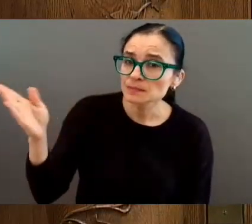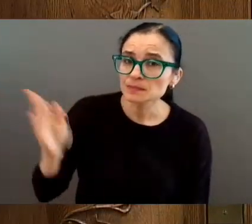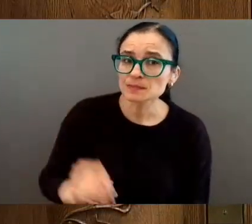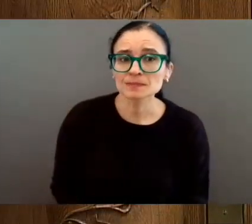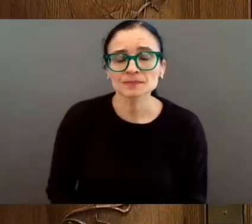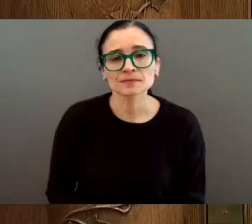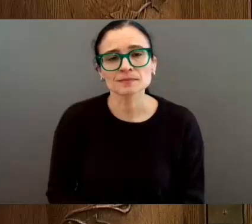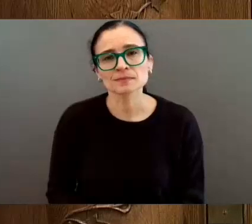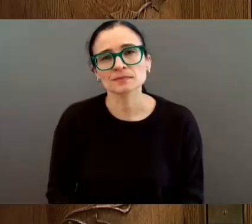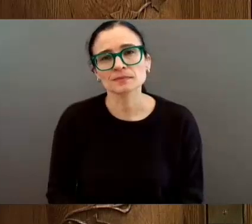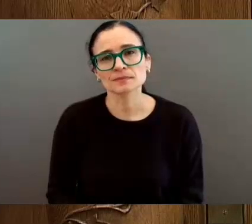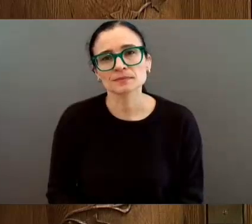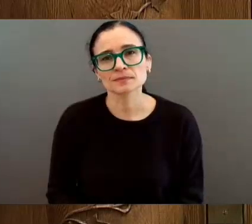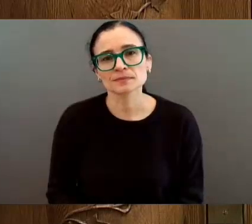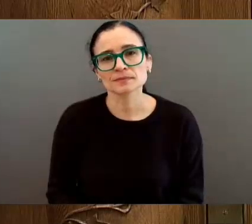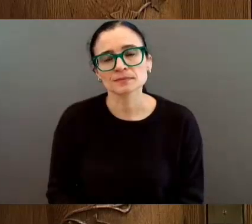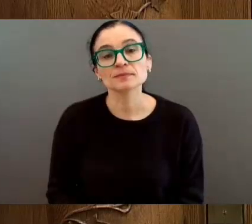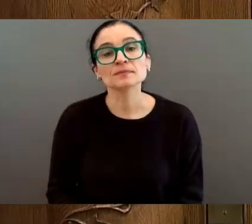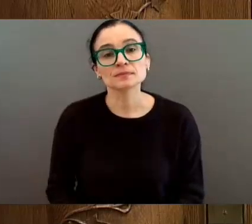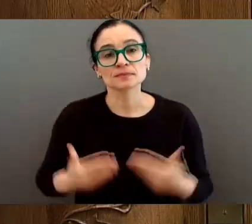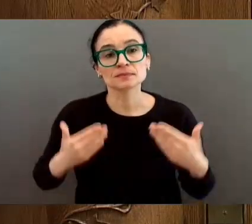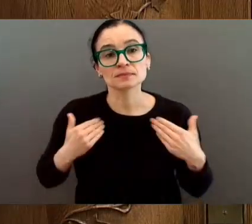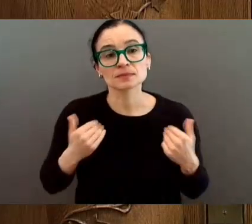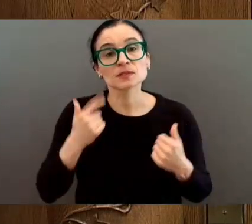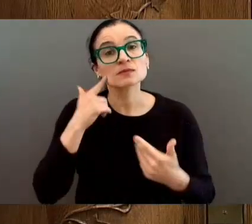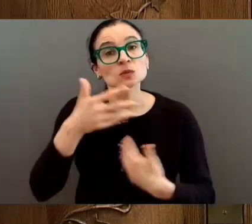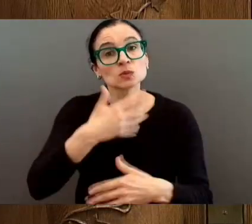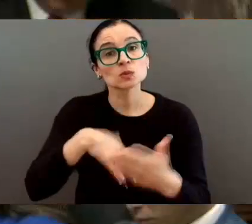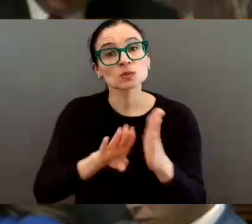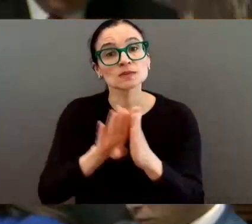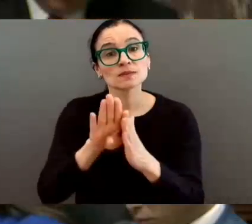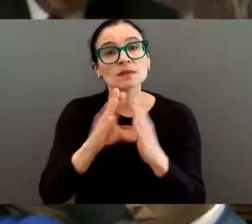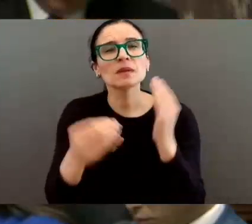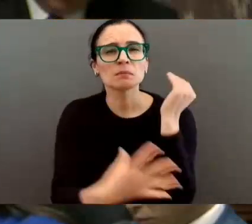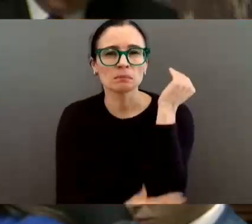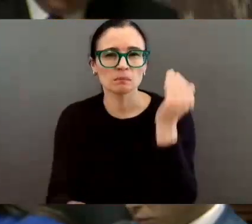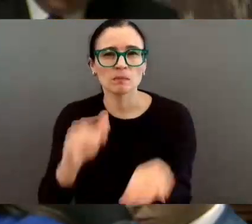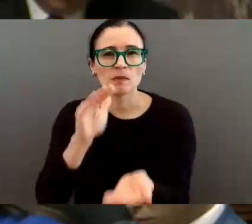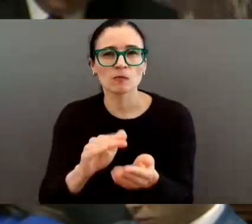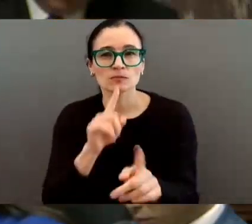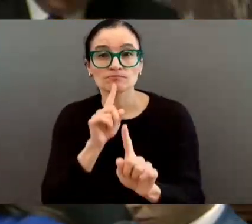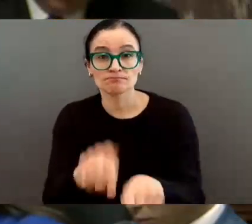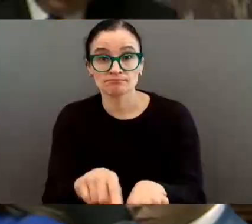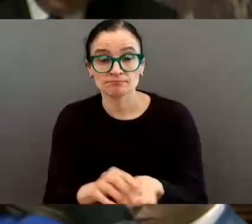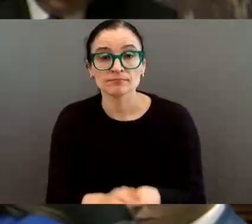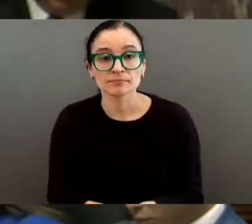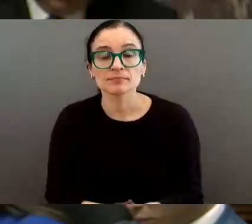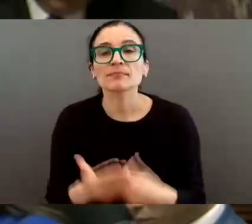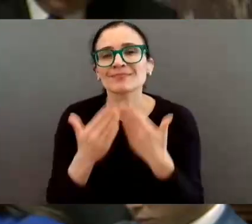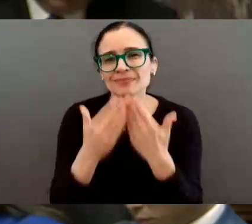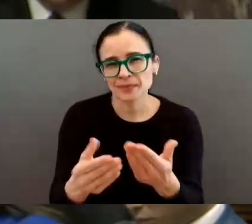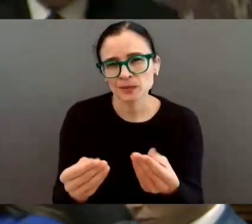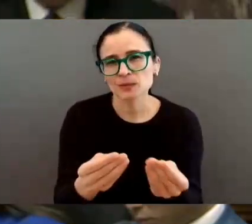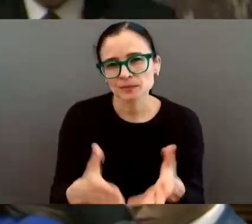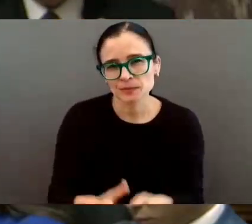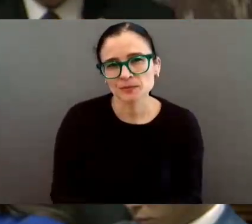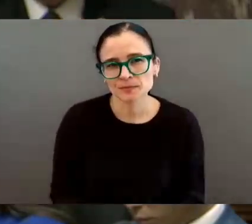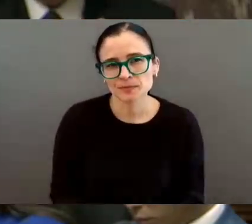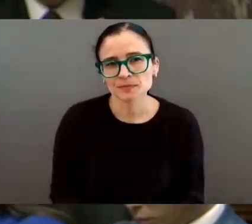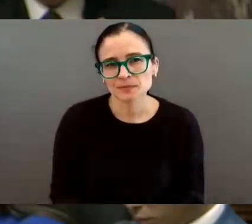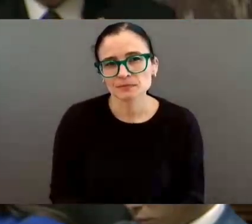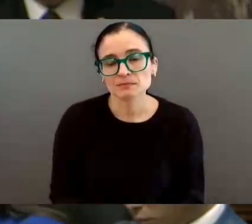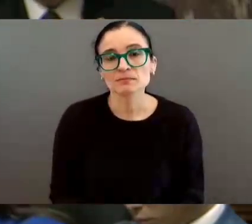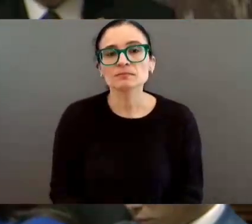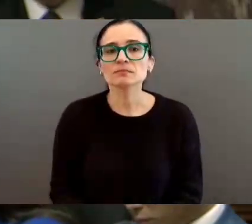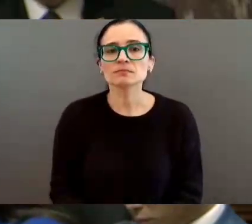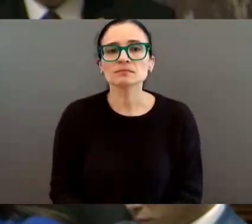Minister of Social Development and Poverty Reduction. Thank you, Madam Speaker. The world does feel uncertain right now. The cost